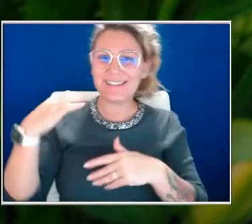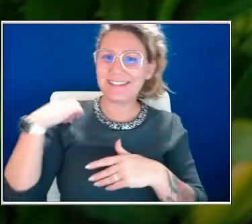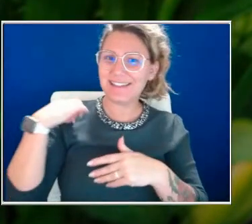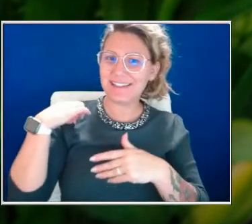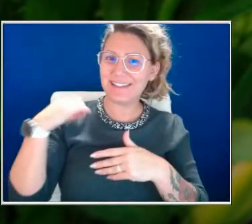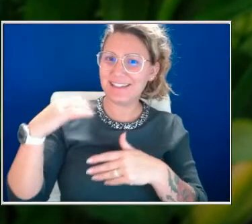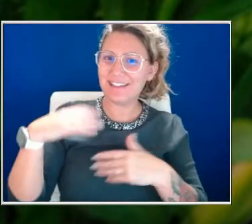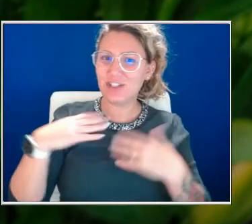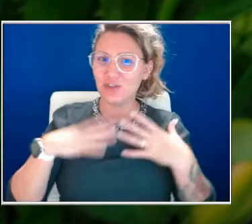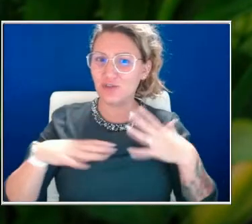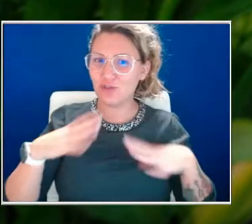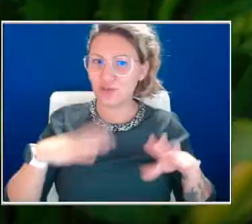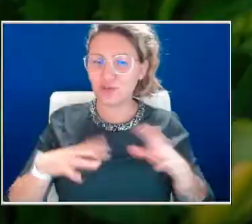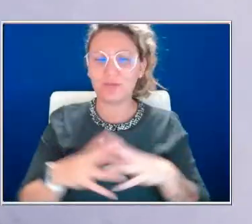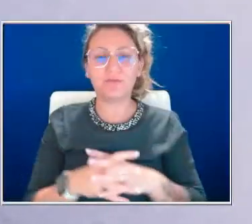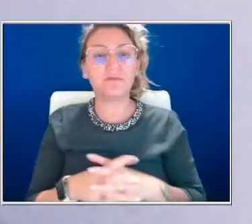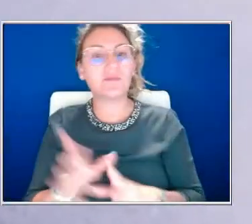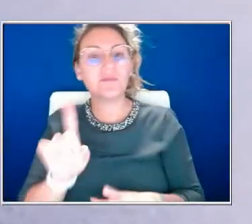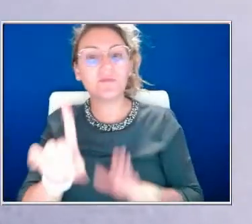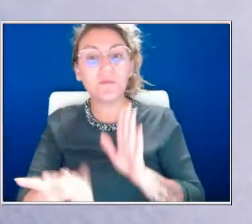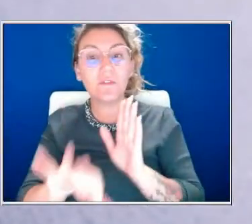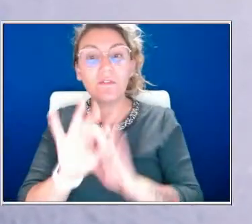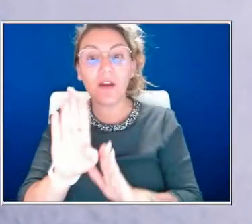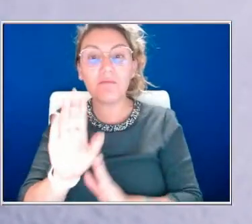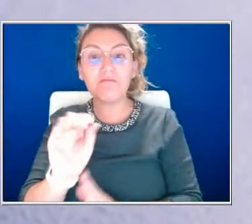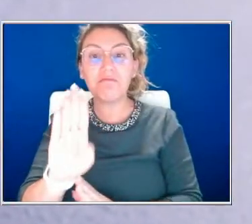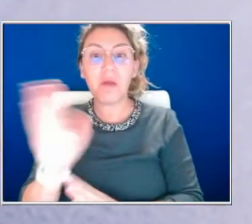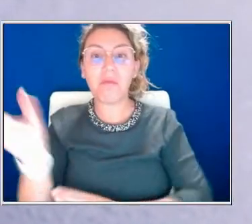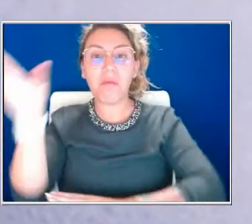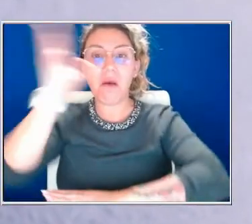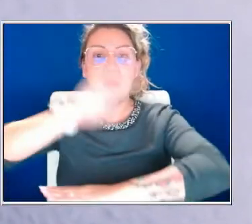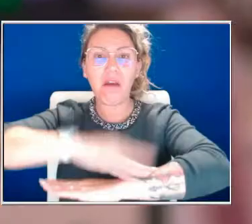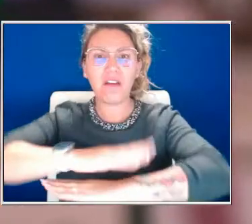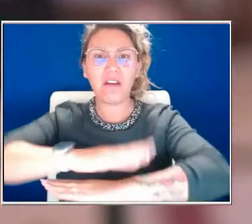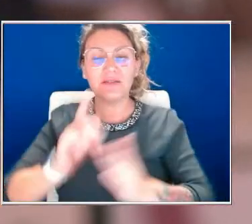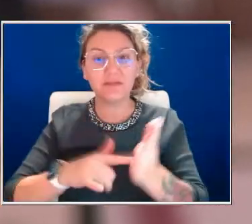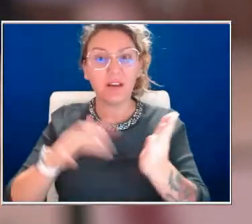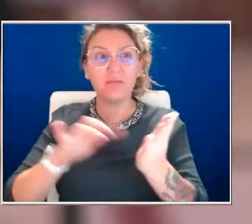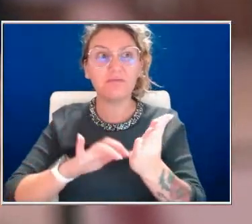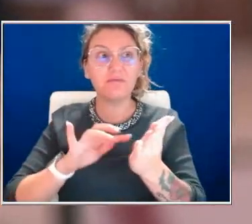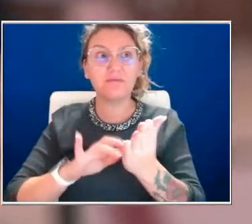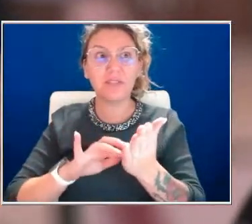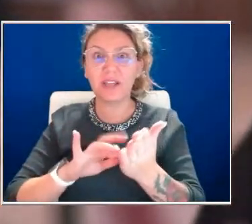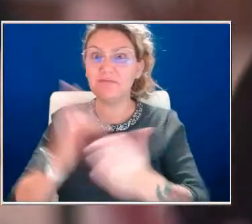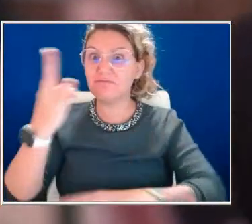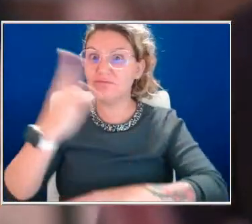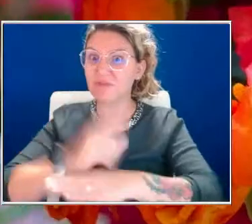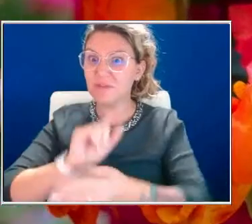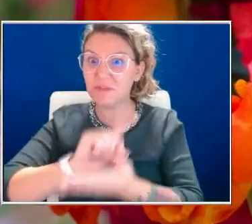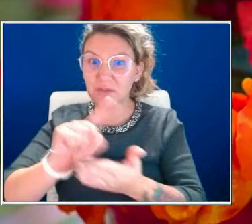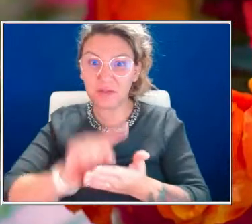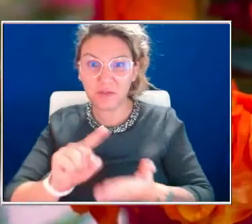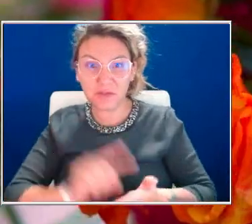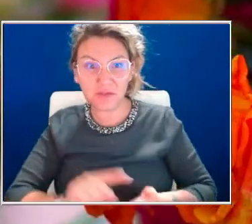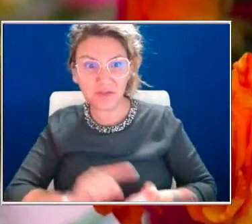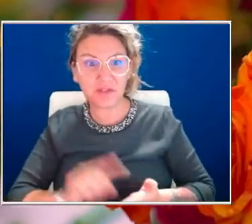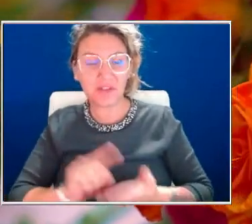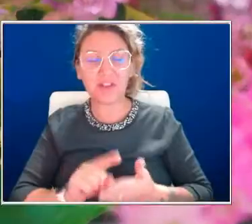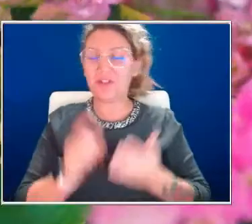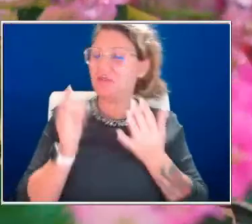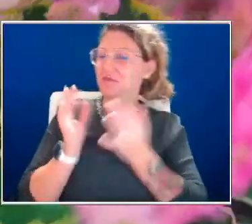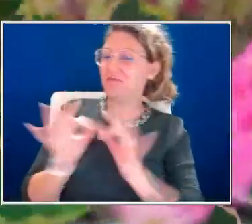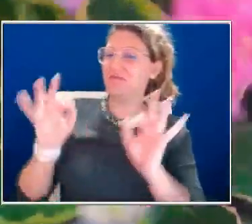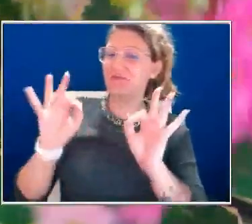It's where you can find Bob all day long, sometimes 7 days a week, running the show. These are free spirit roses. Your eye sort